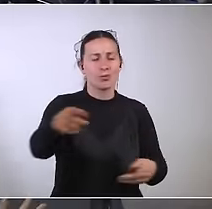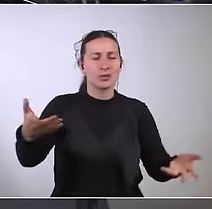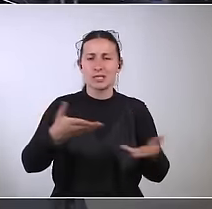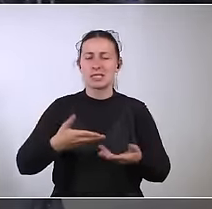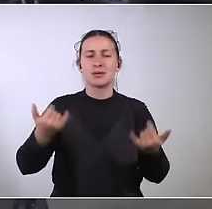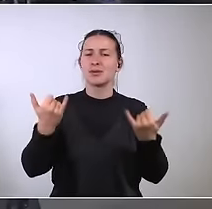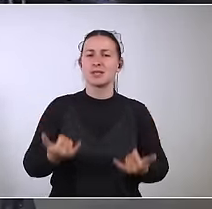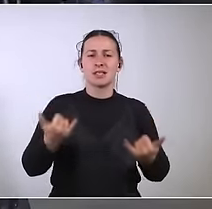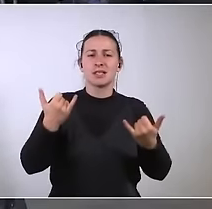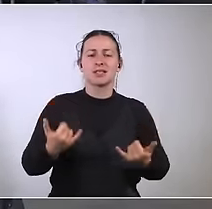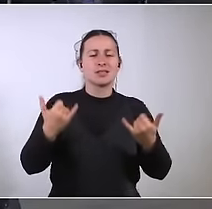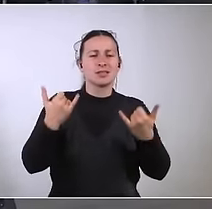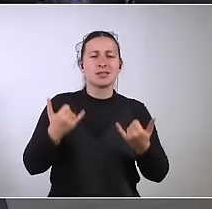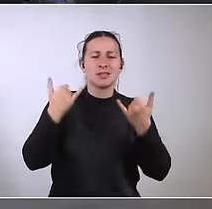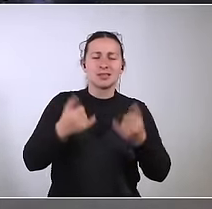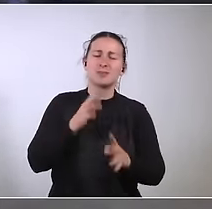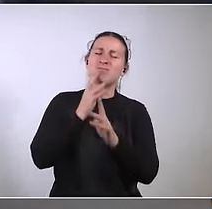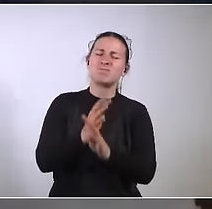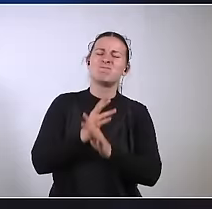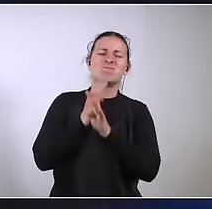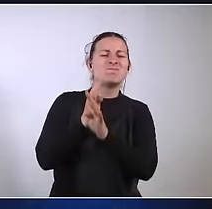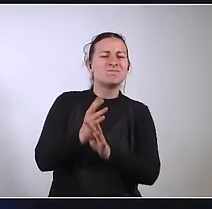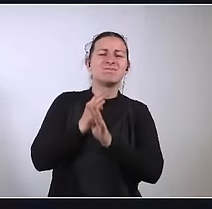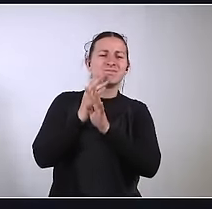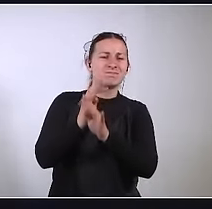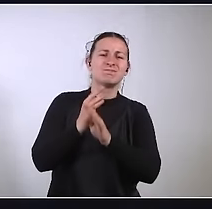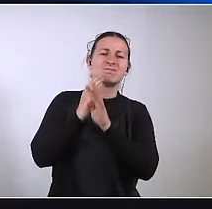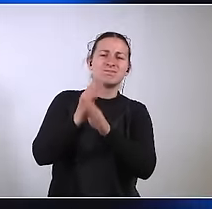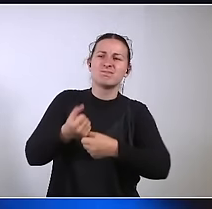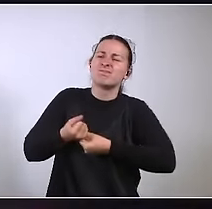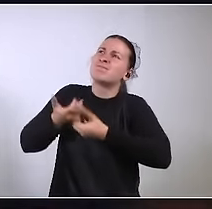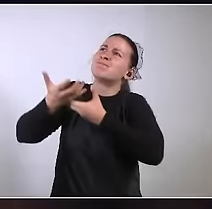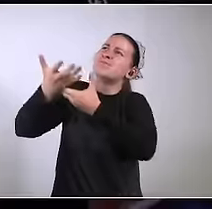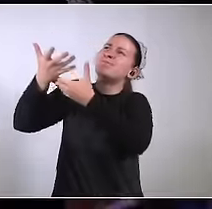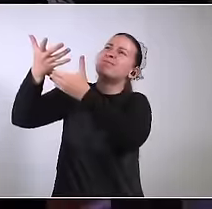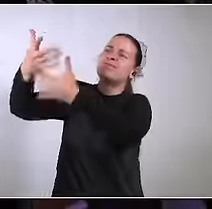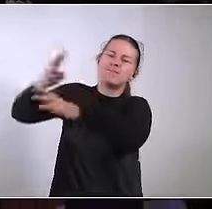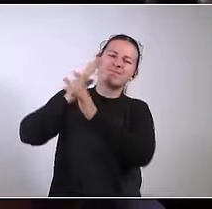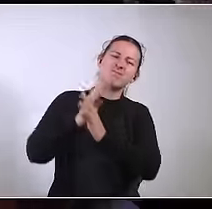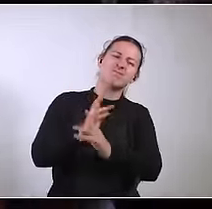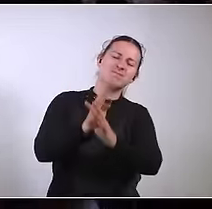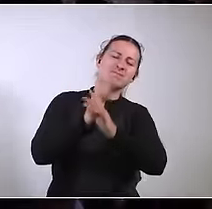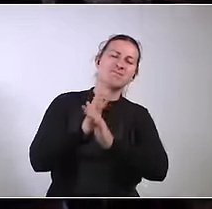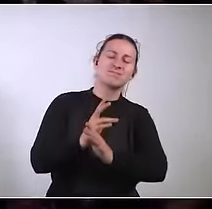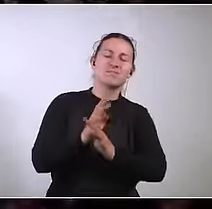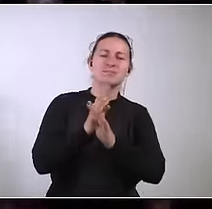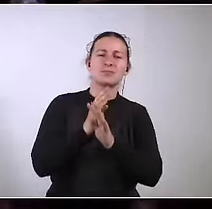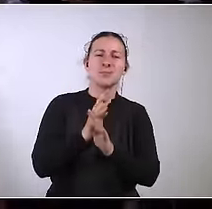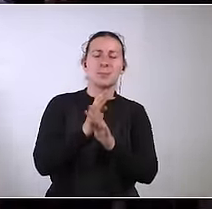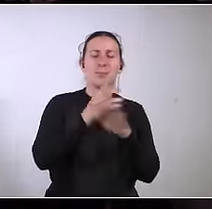now, open up your mouth and begin to speak in your heavenly language.